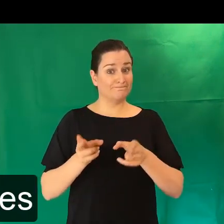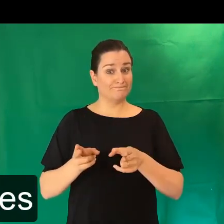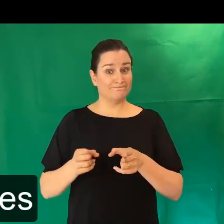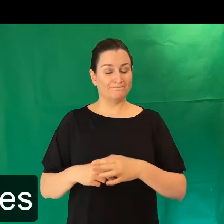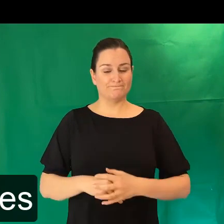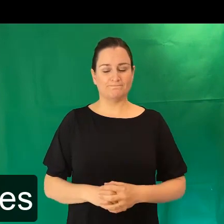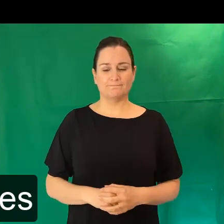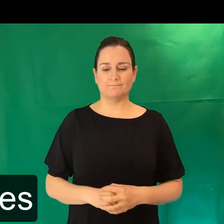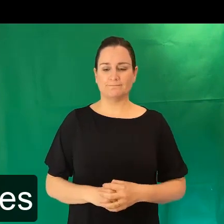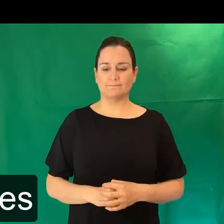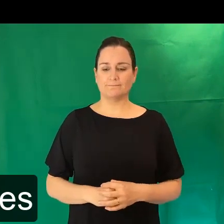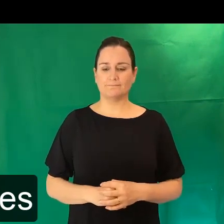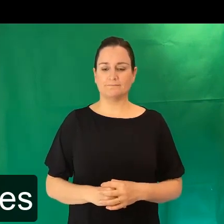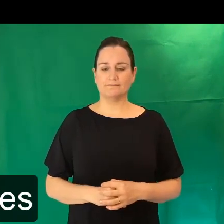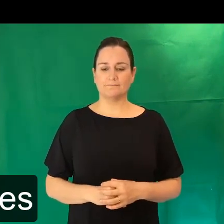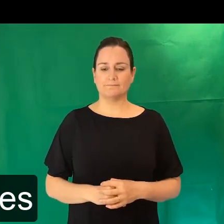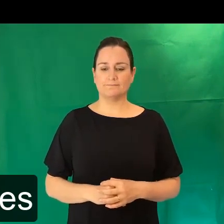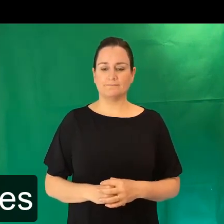Show you again.